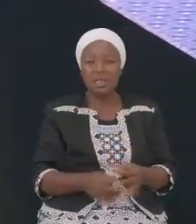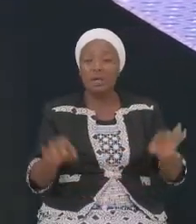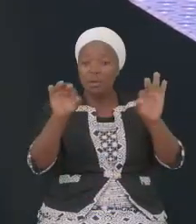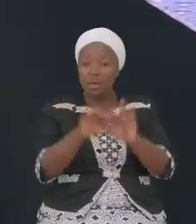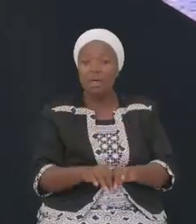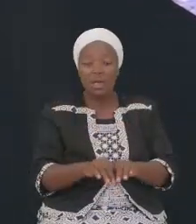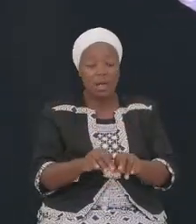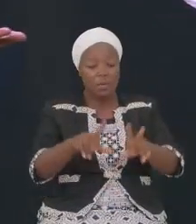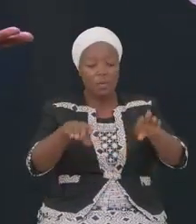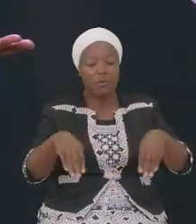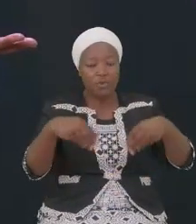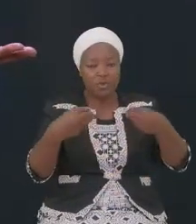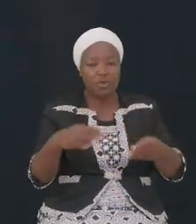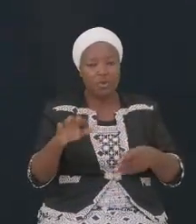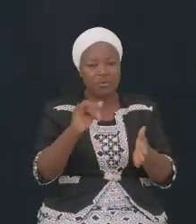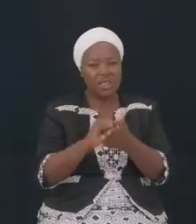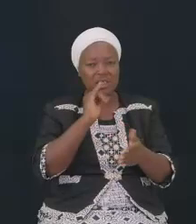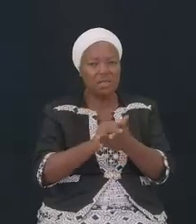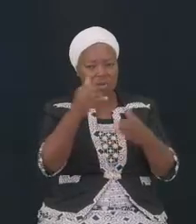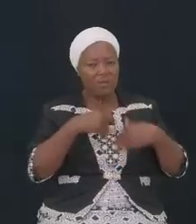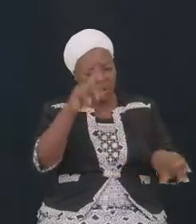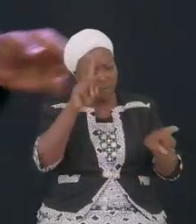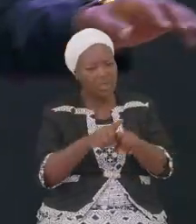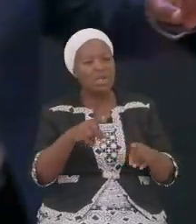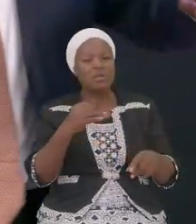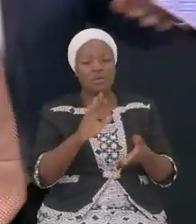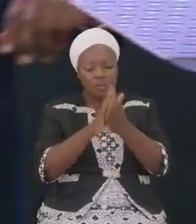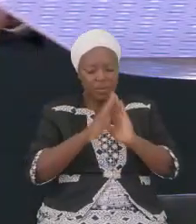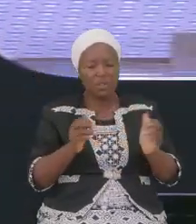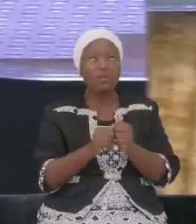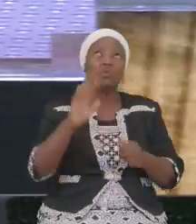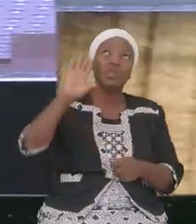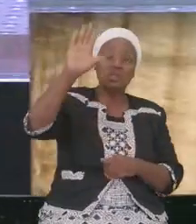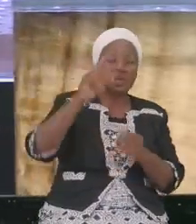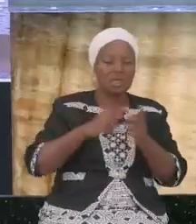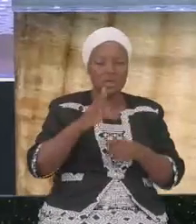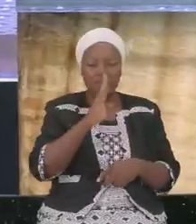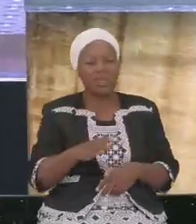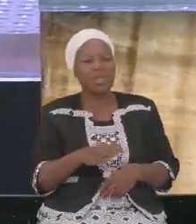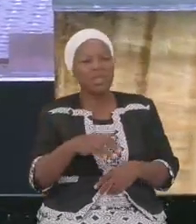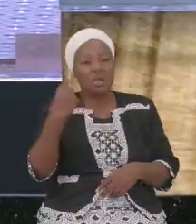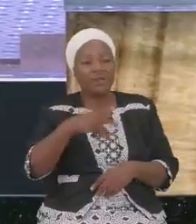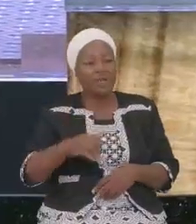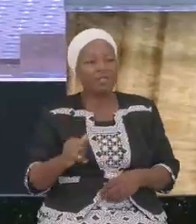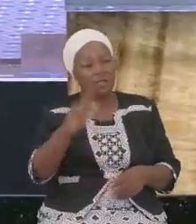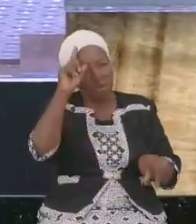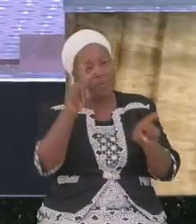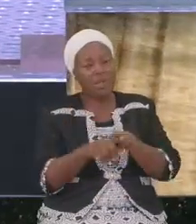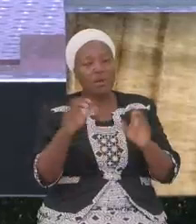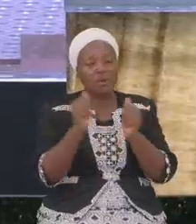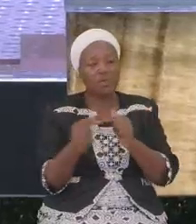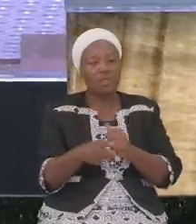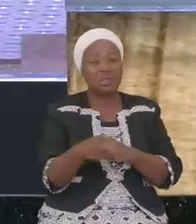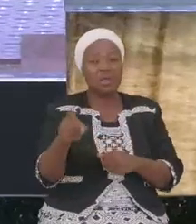that is that you have a covenant of peace with Him. It shall be an everlasting covenant with